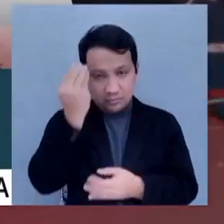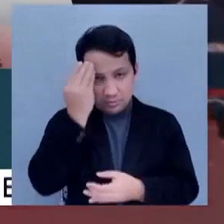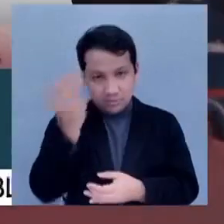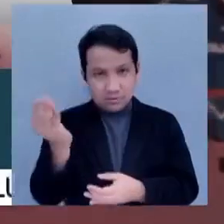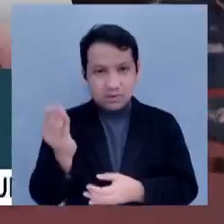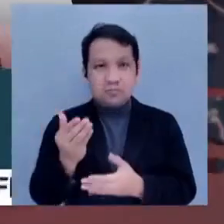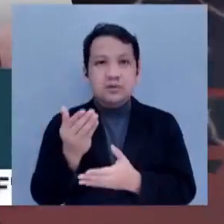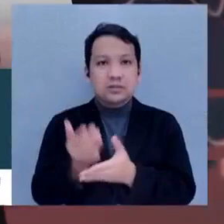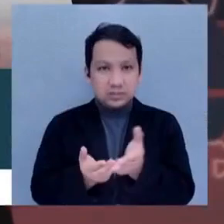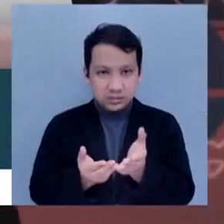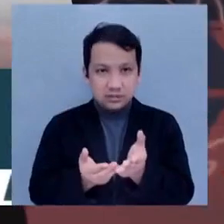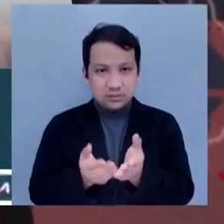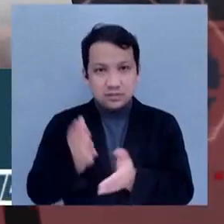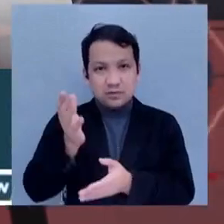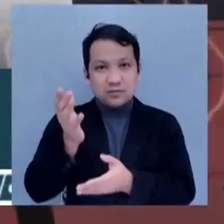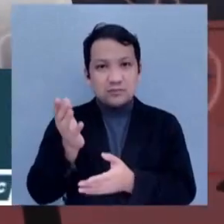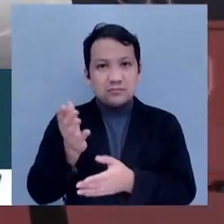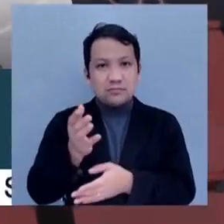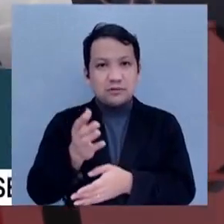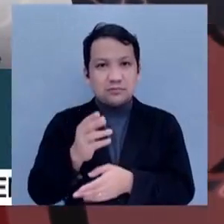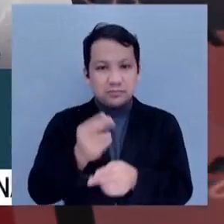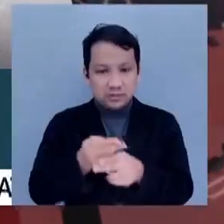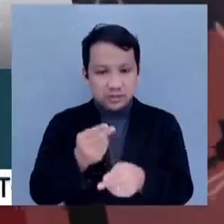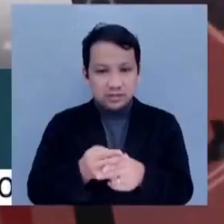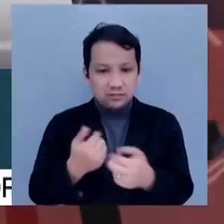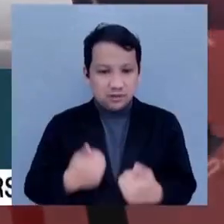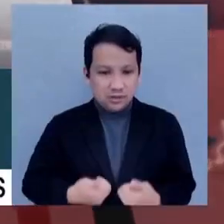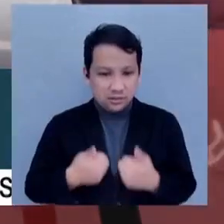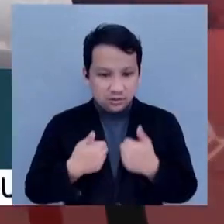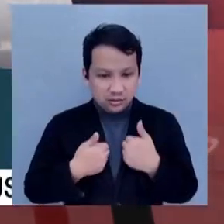patient information like name, address, date of